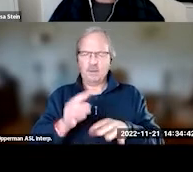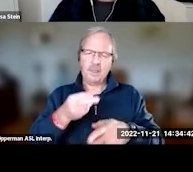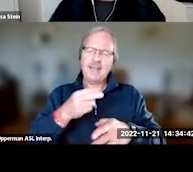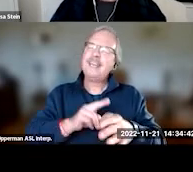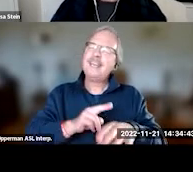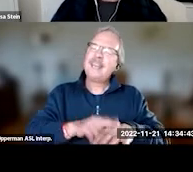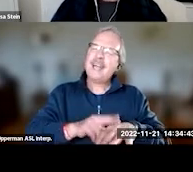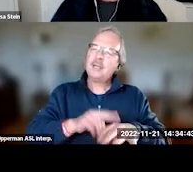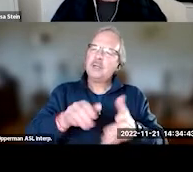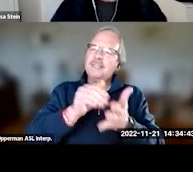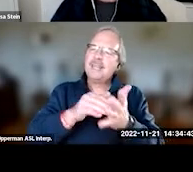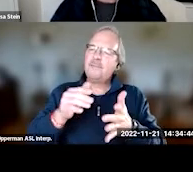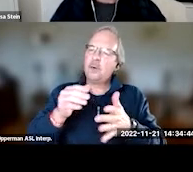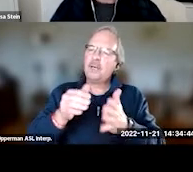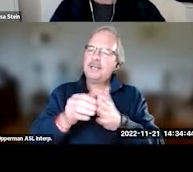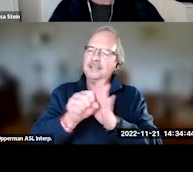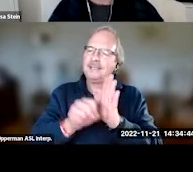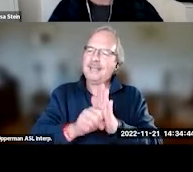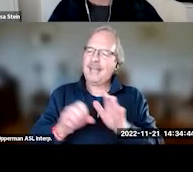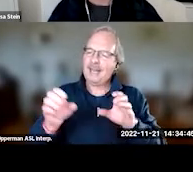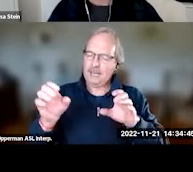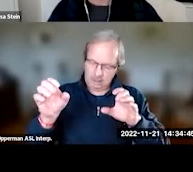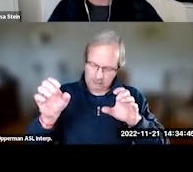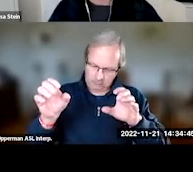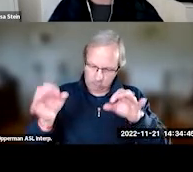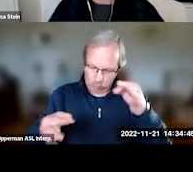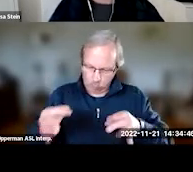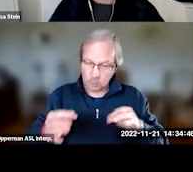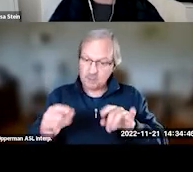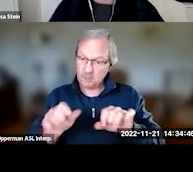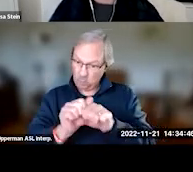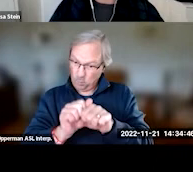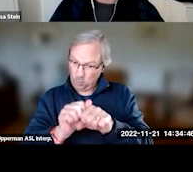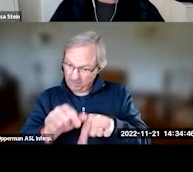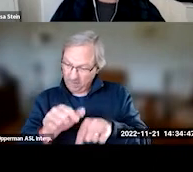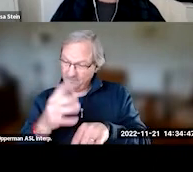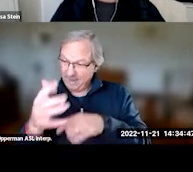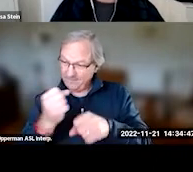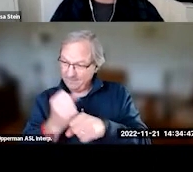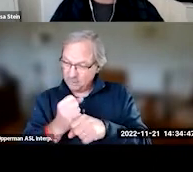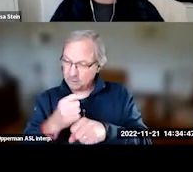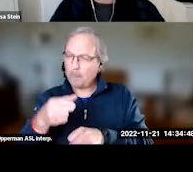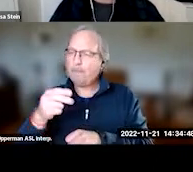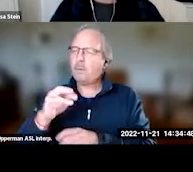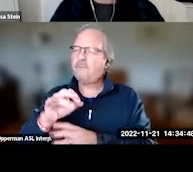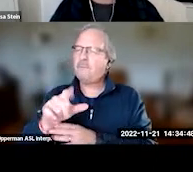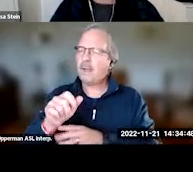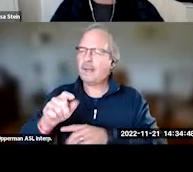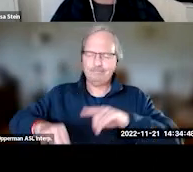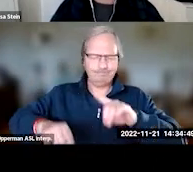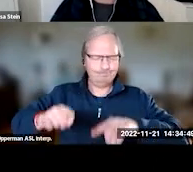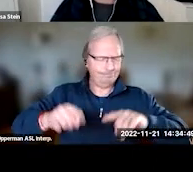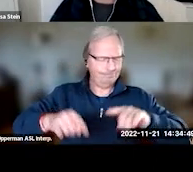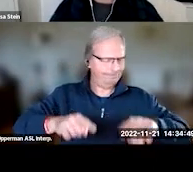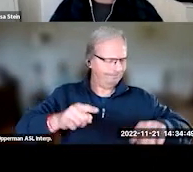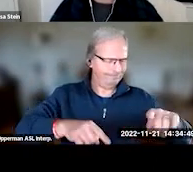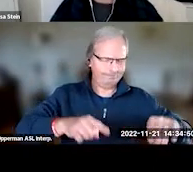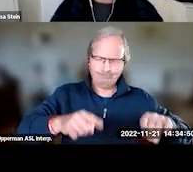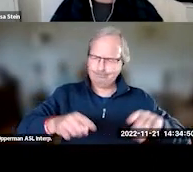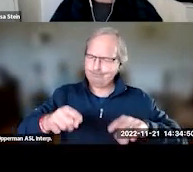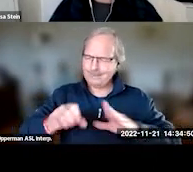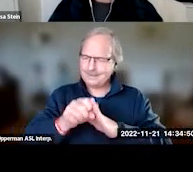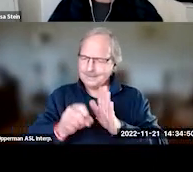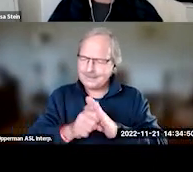Courts. She's been with NCSC for 5 years. Her portfolio consists of a diverse set of state and